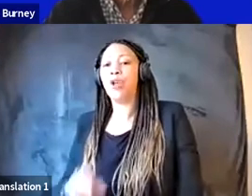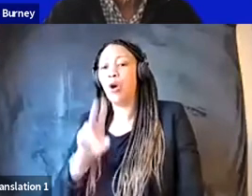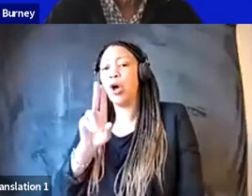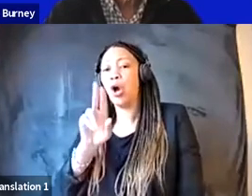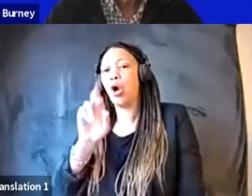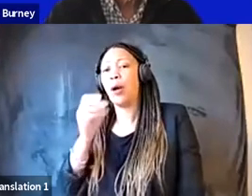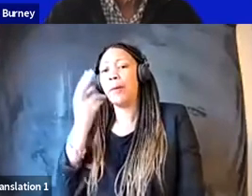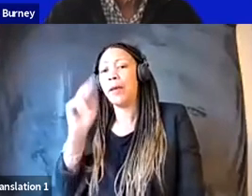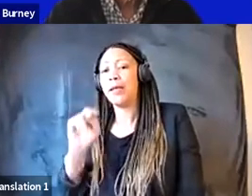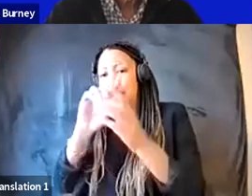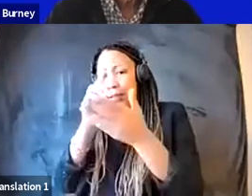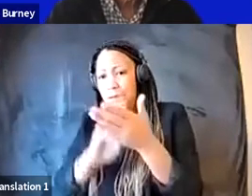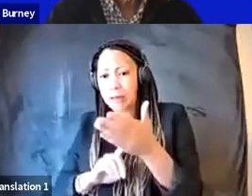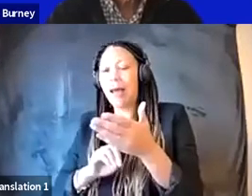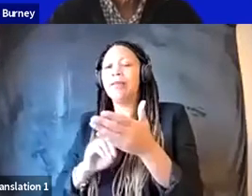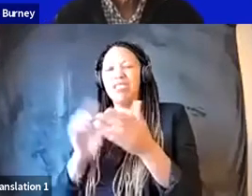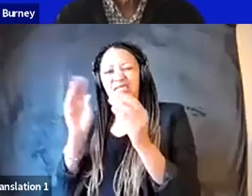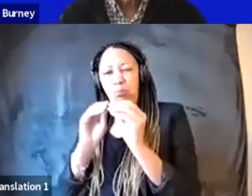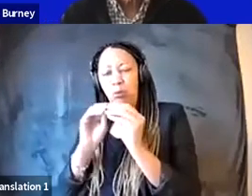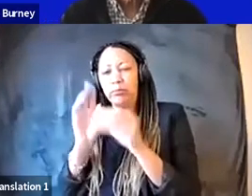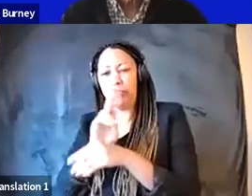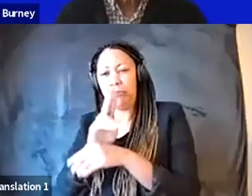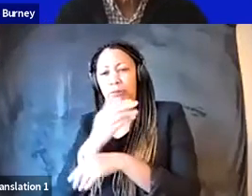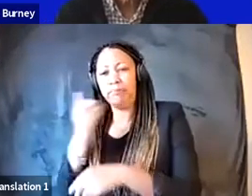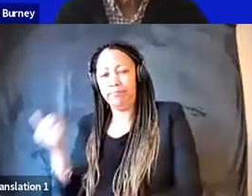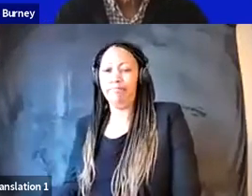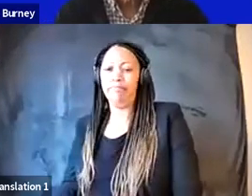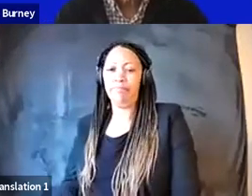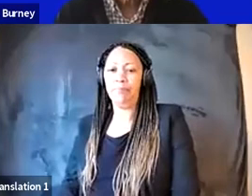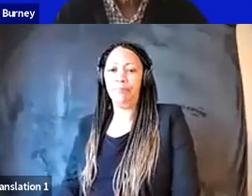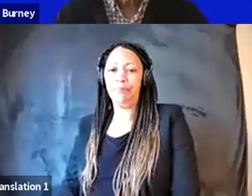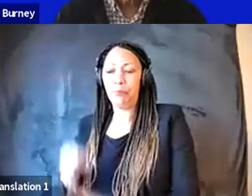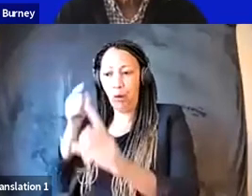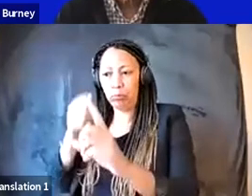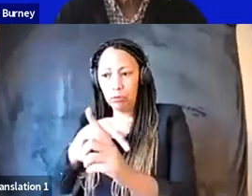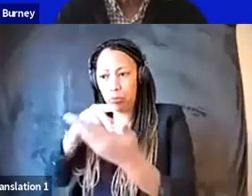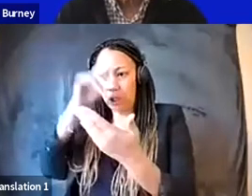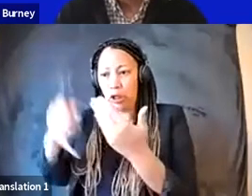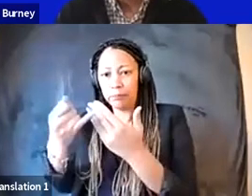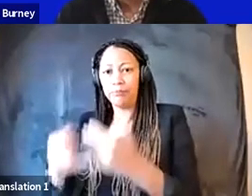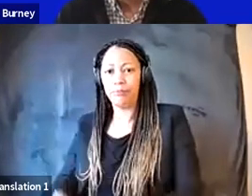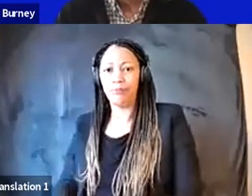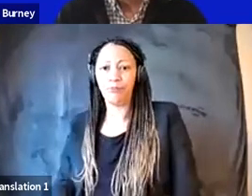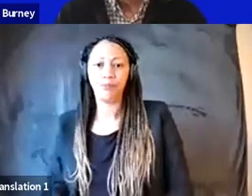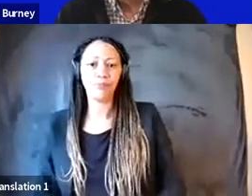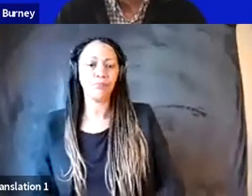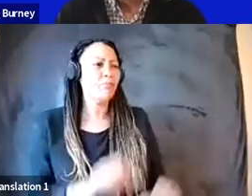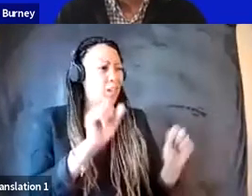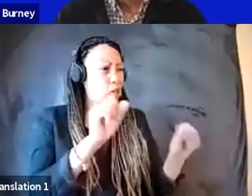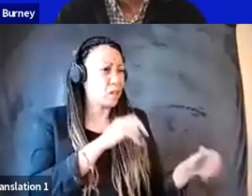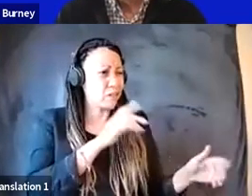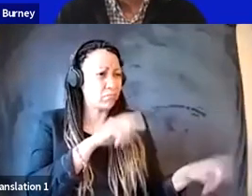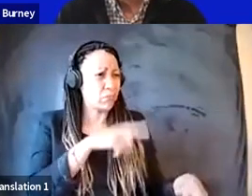exercise is a more useful one to the success of the project. So then perhaps get us a rendering of what that would look like with